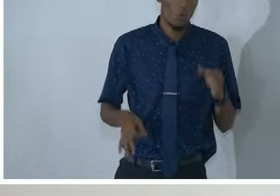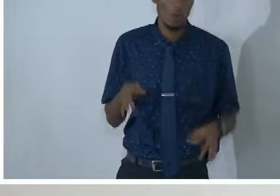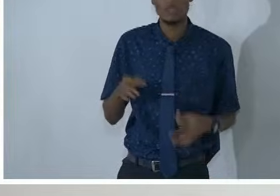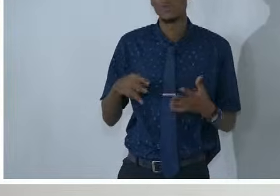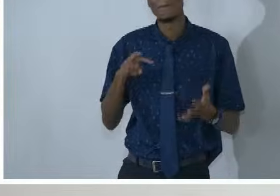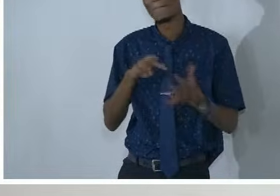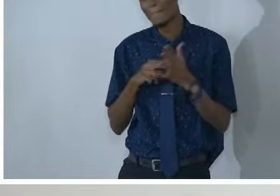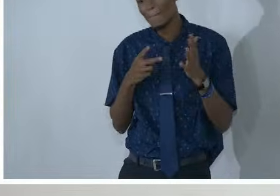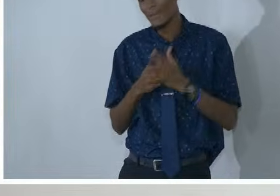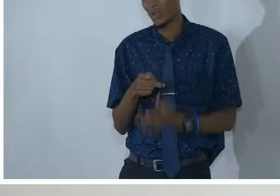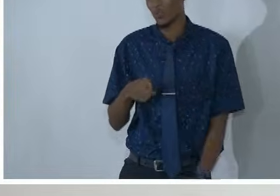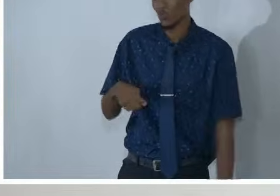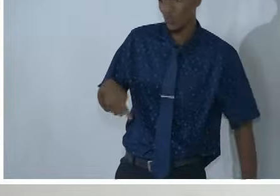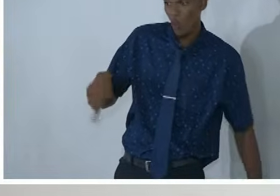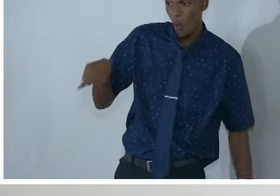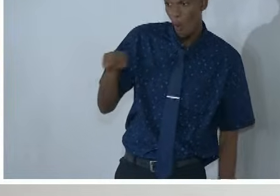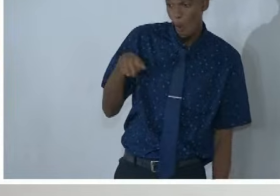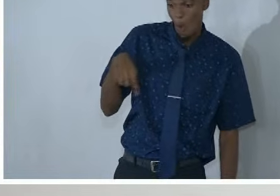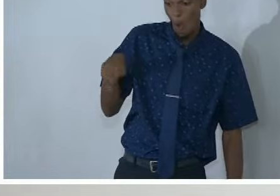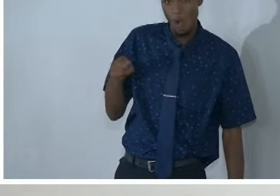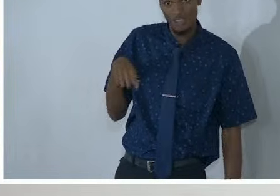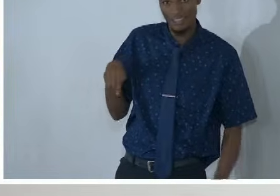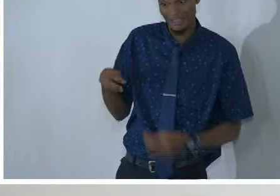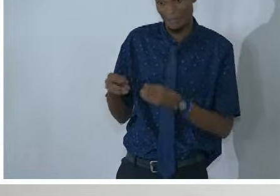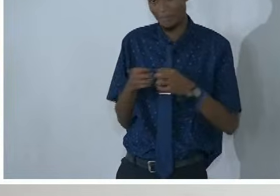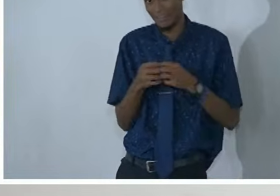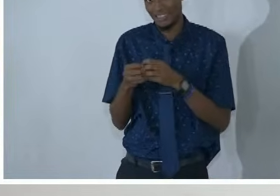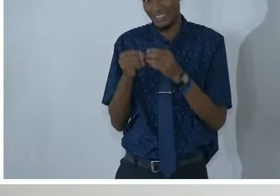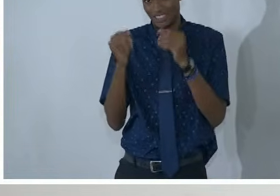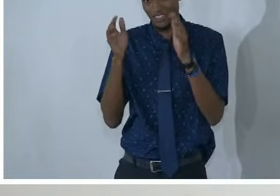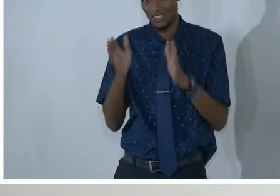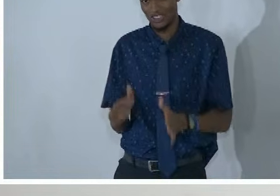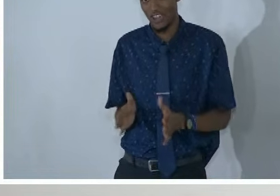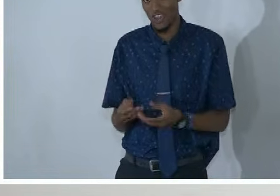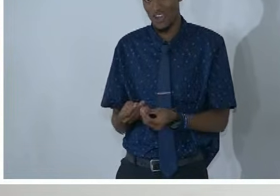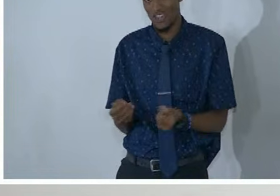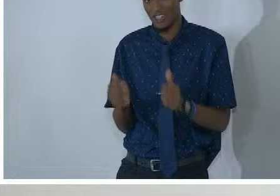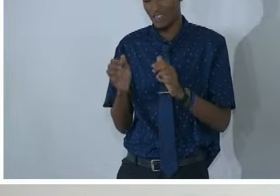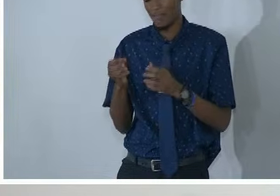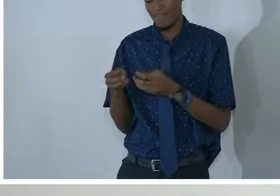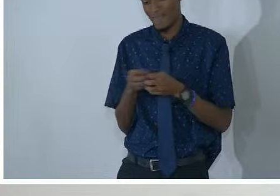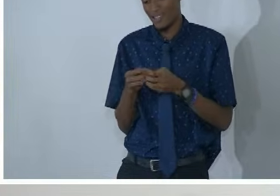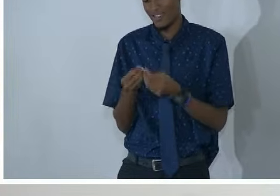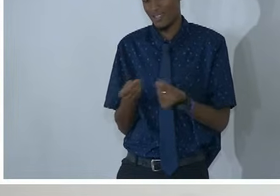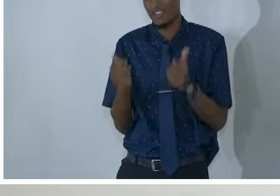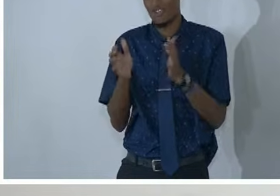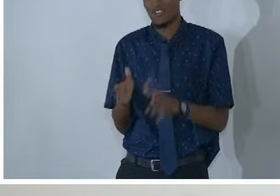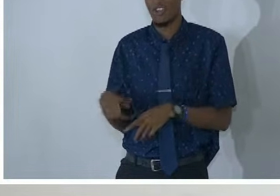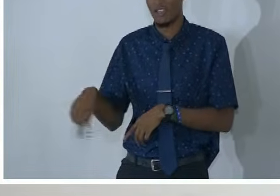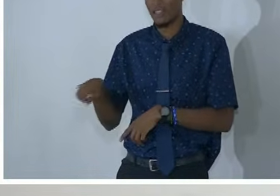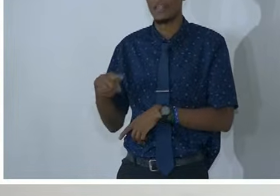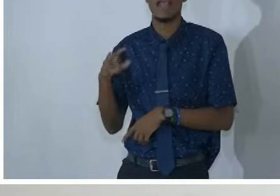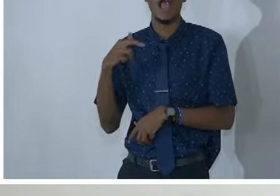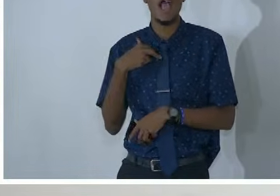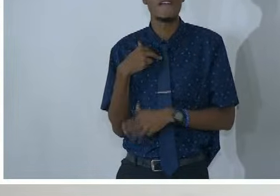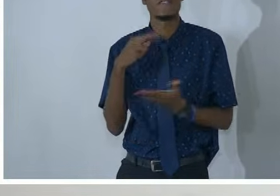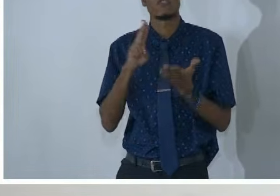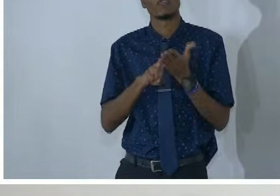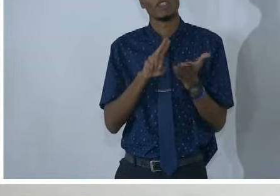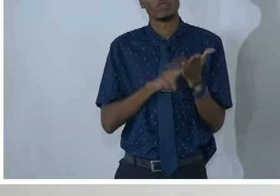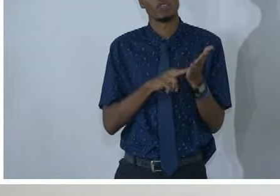for those mediators to be certified firstly, and we have a registry of